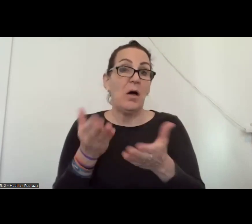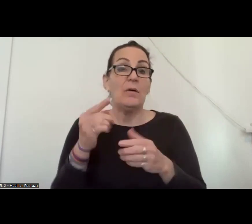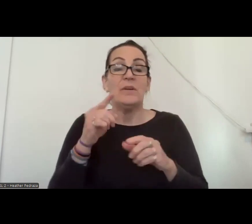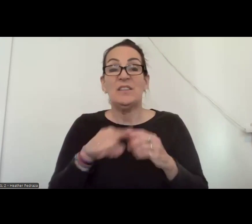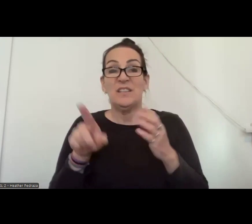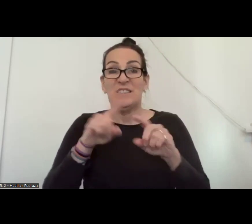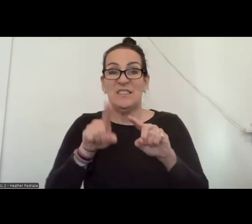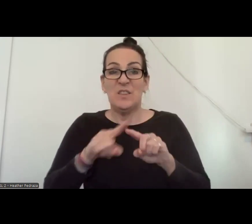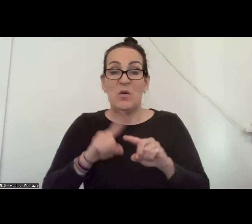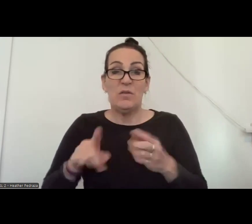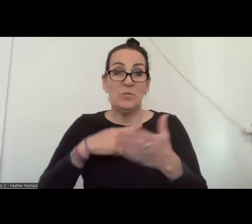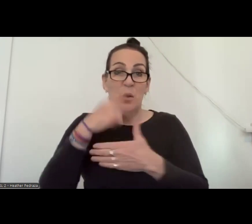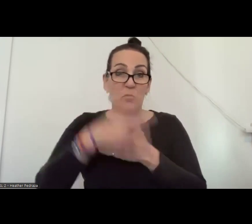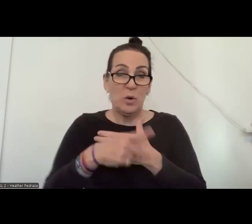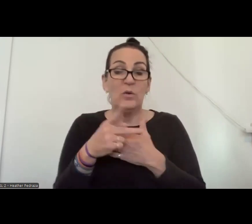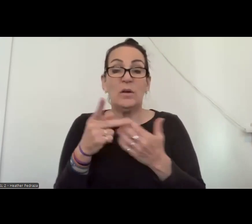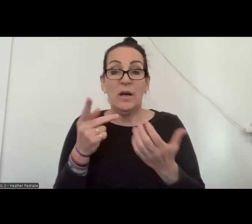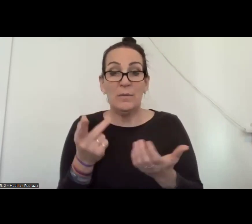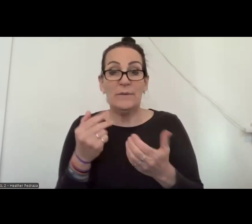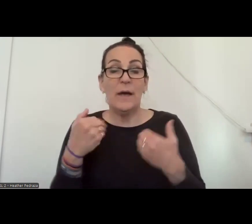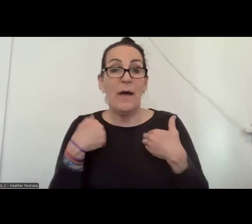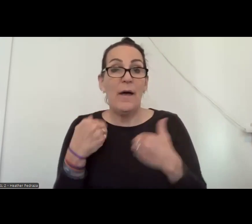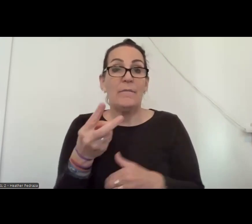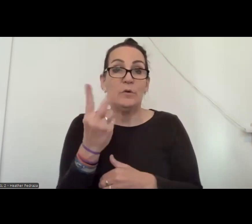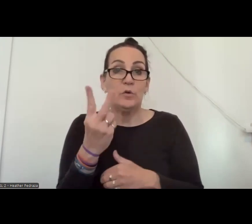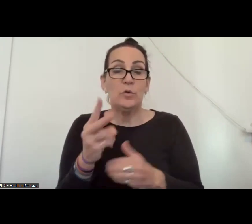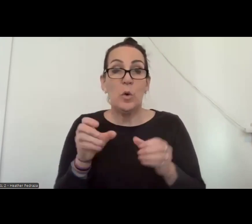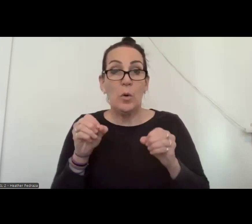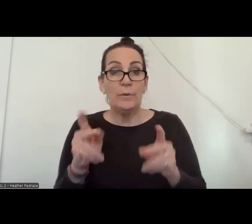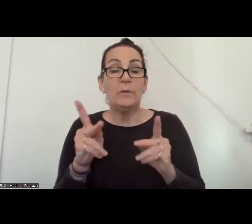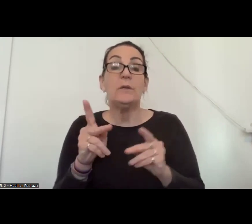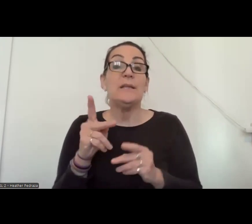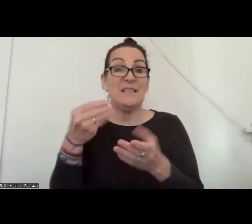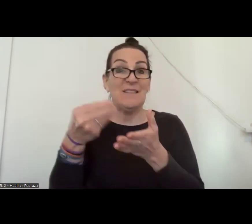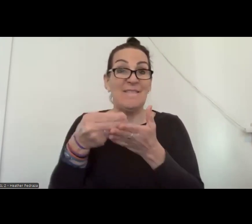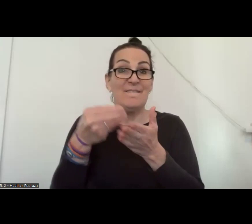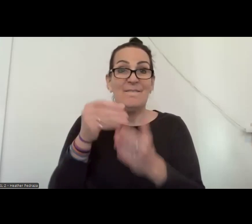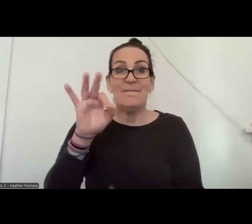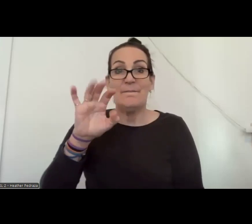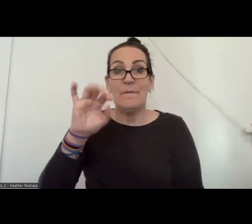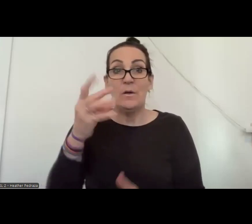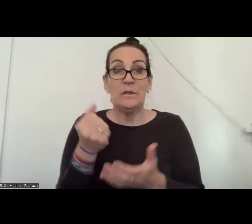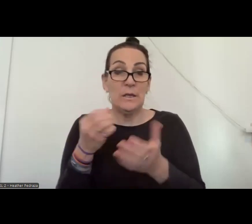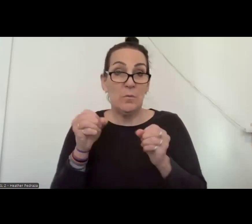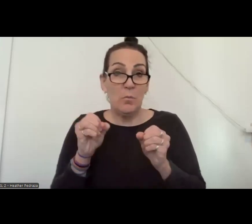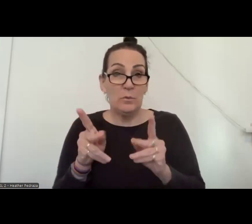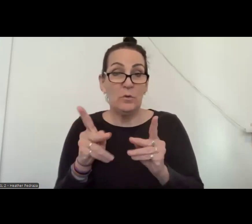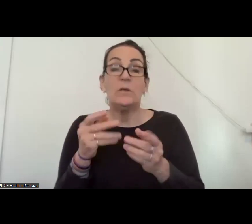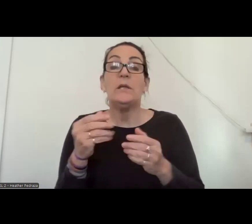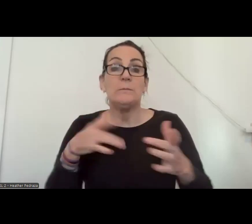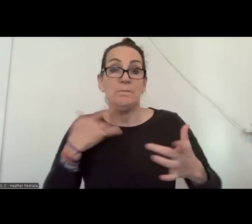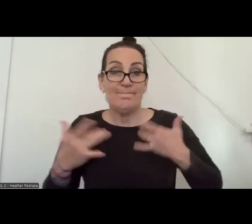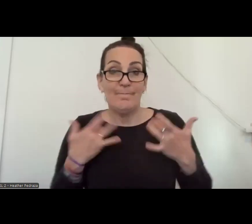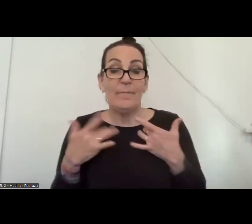board, there are two funding opportunities that we're very excited about. The first